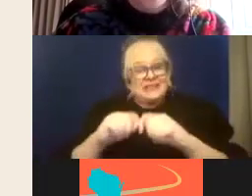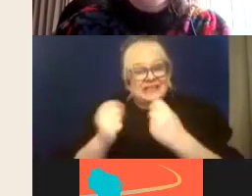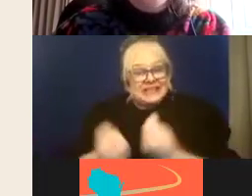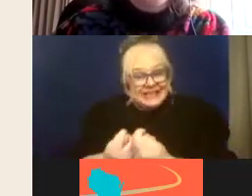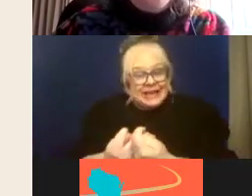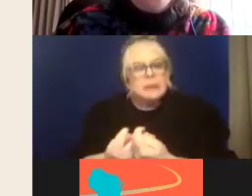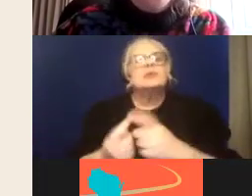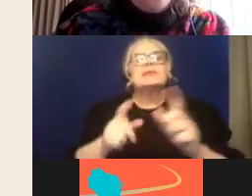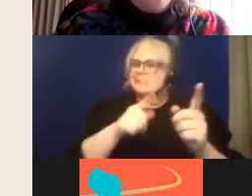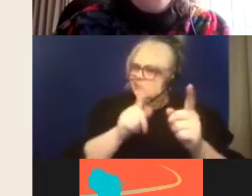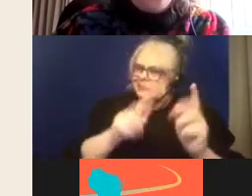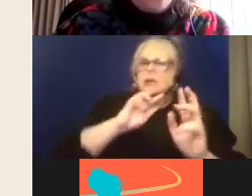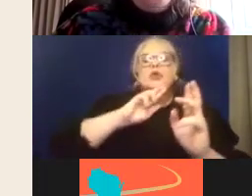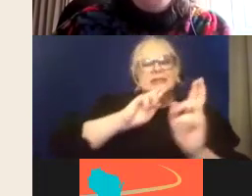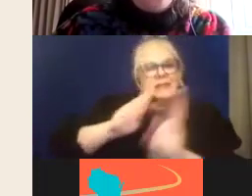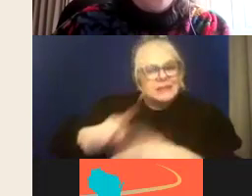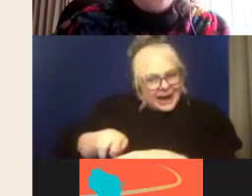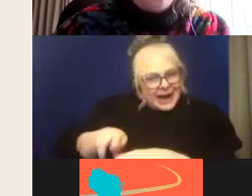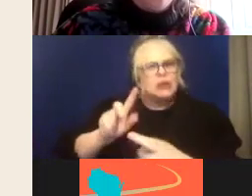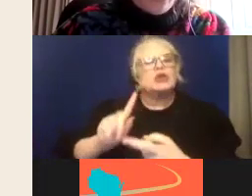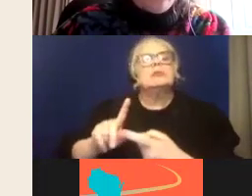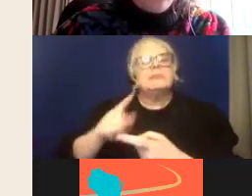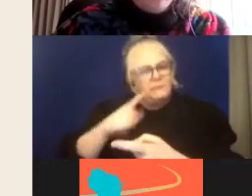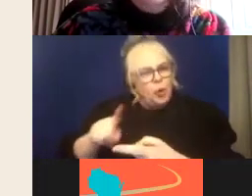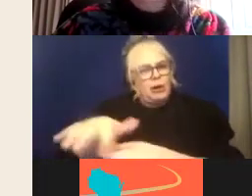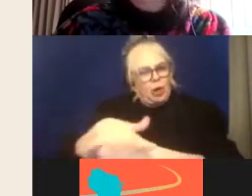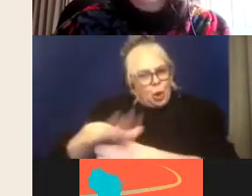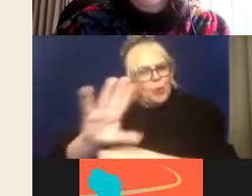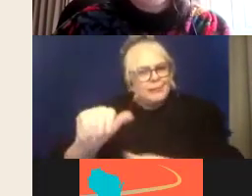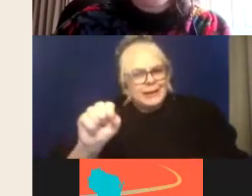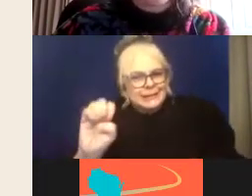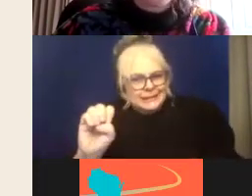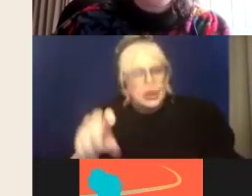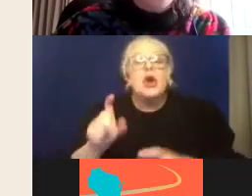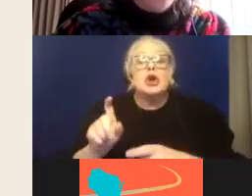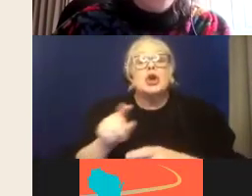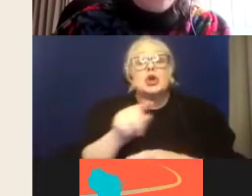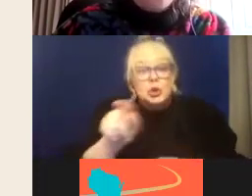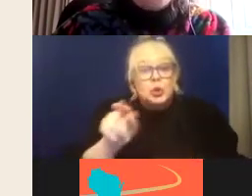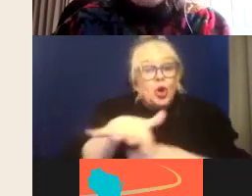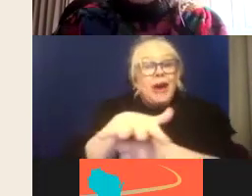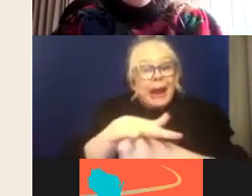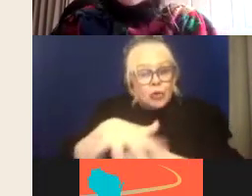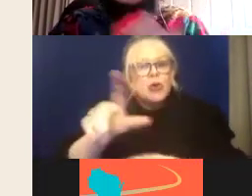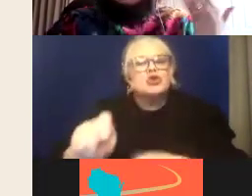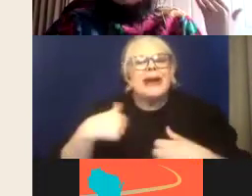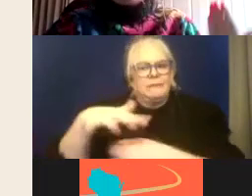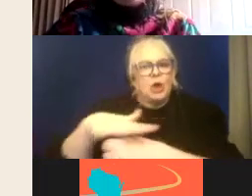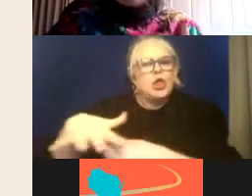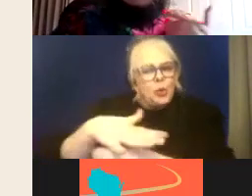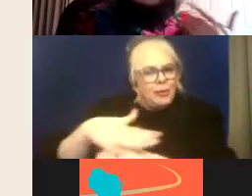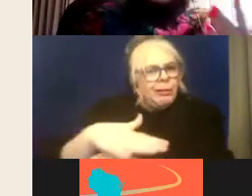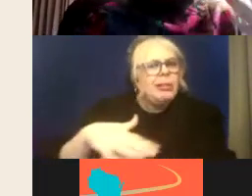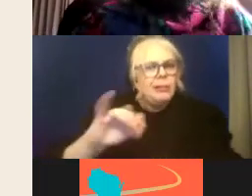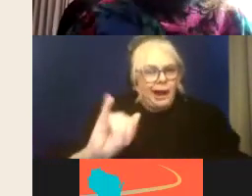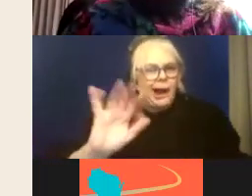should be a local affiliate in your area to investigate these crimes, but that isn't always the case because of turnover. So